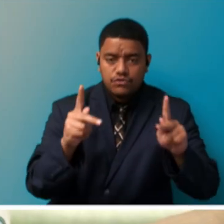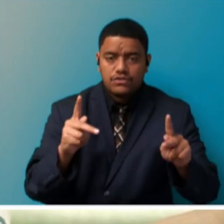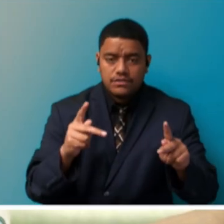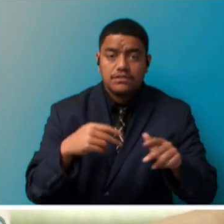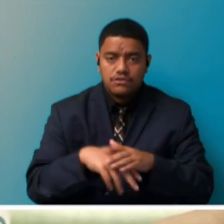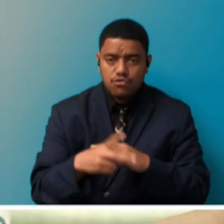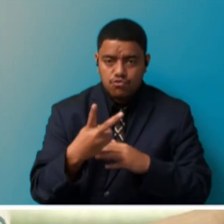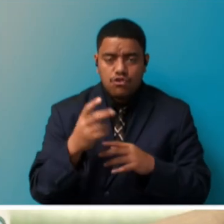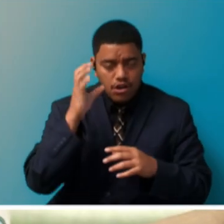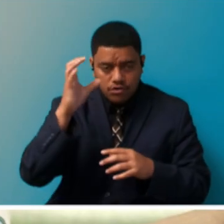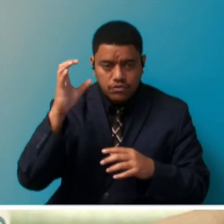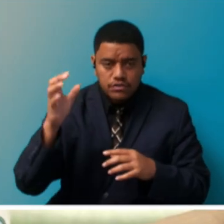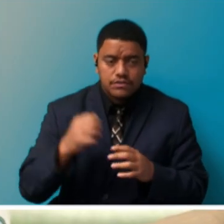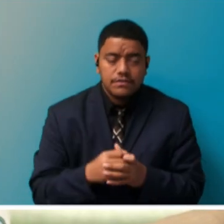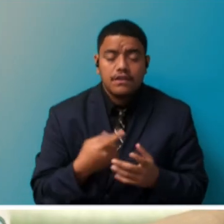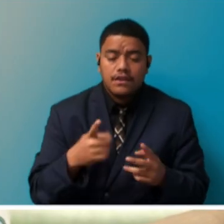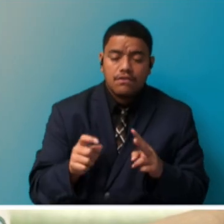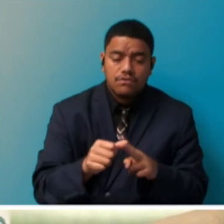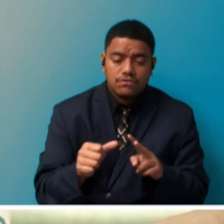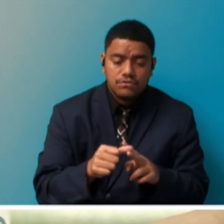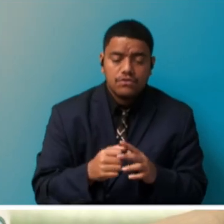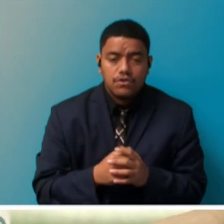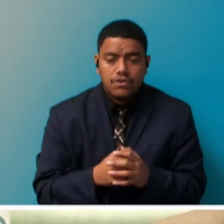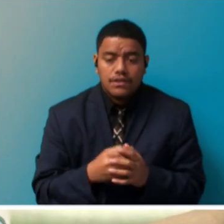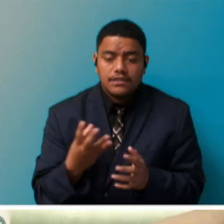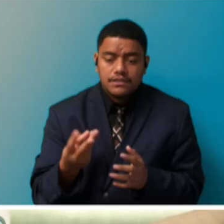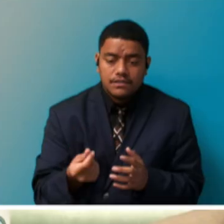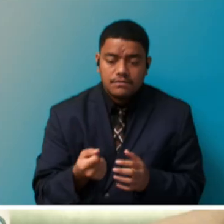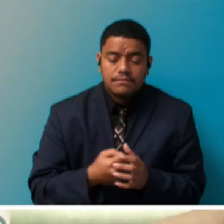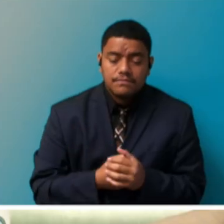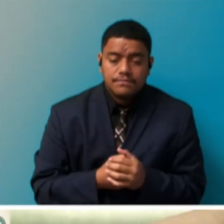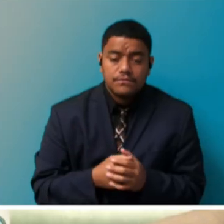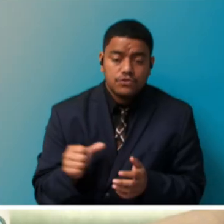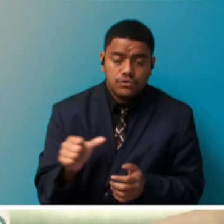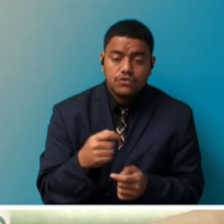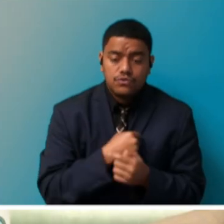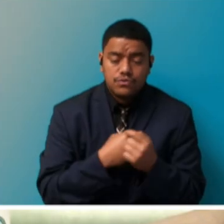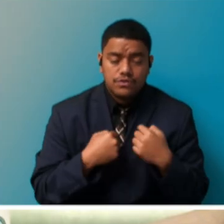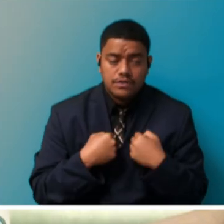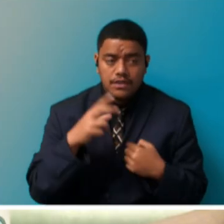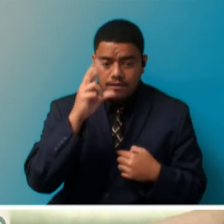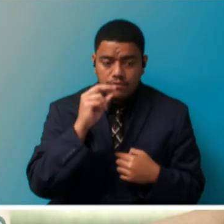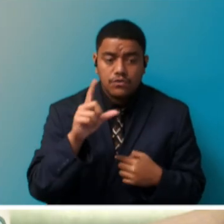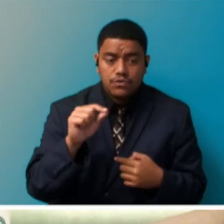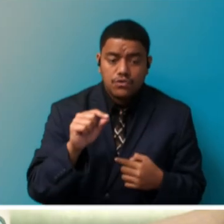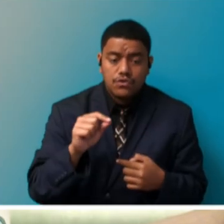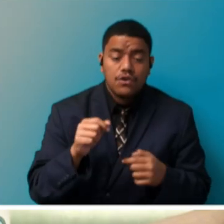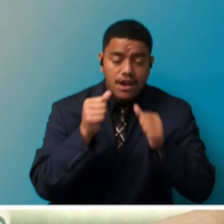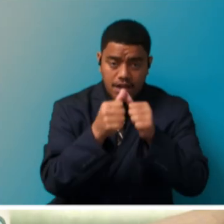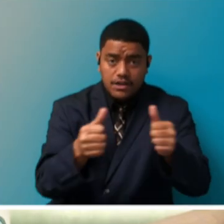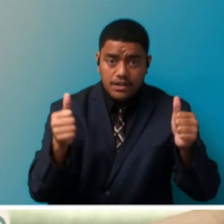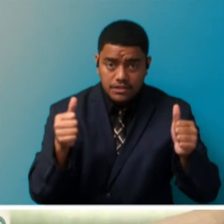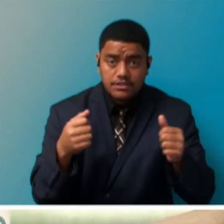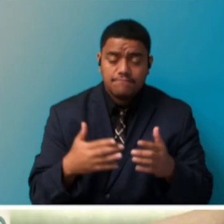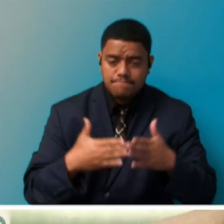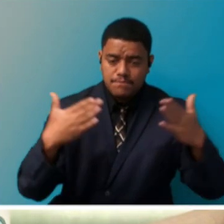more. And also in terms of some of the, should we be able to get our commercial agriculture